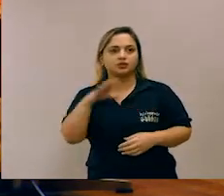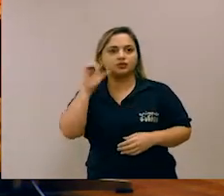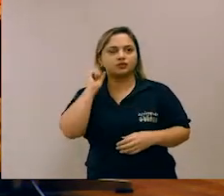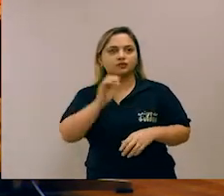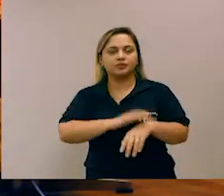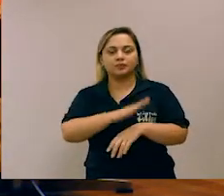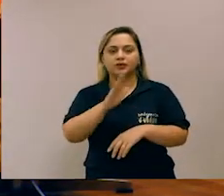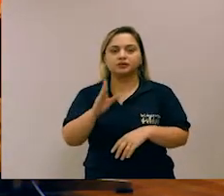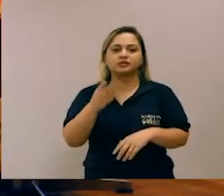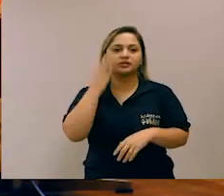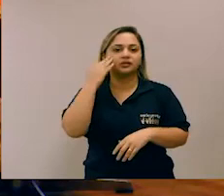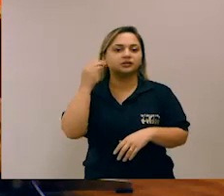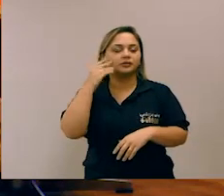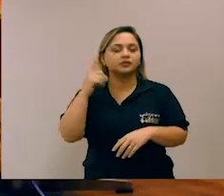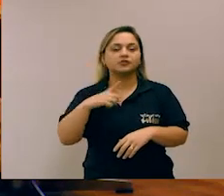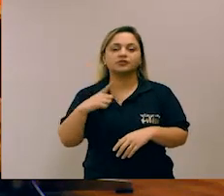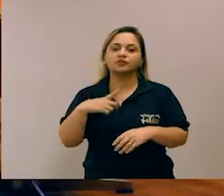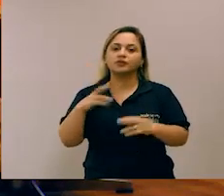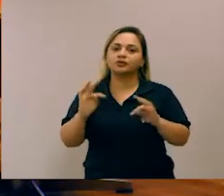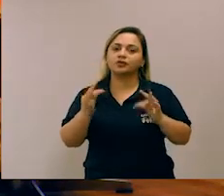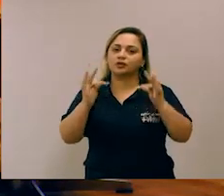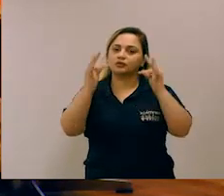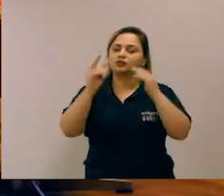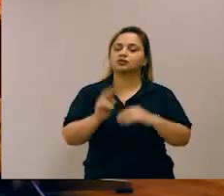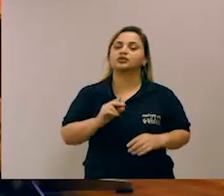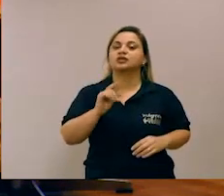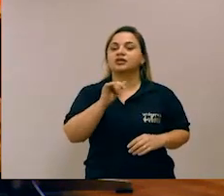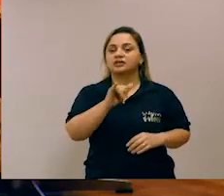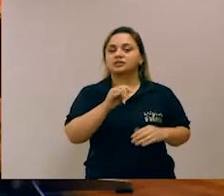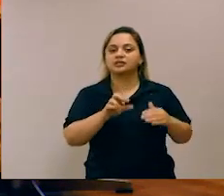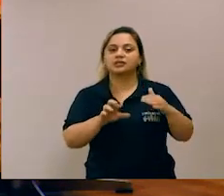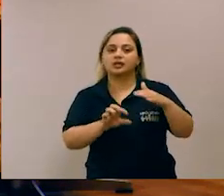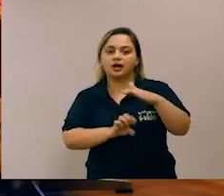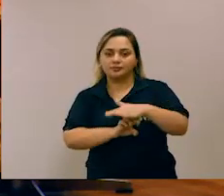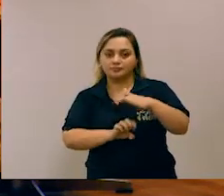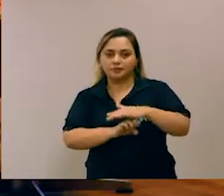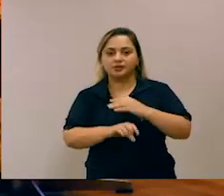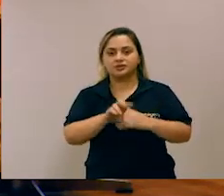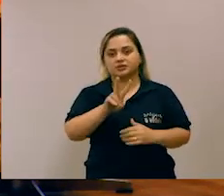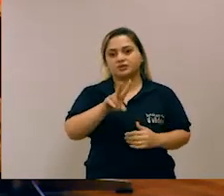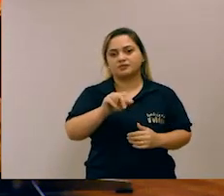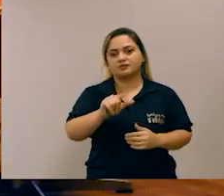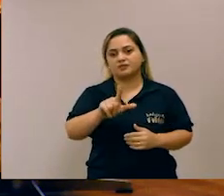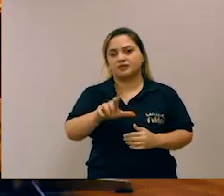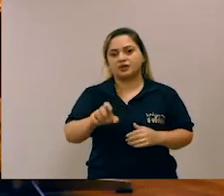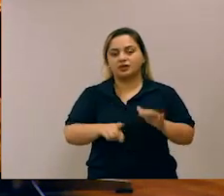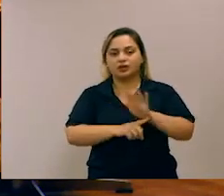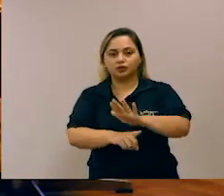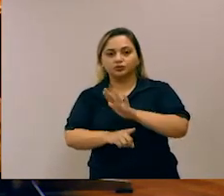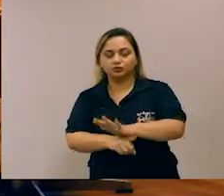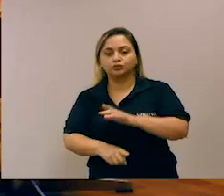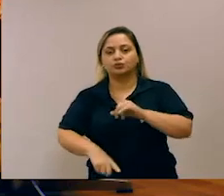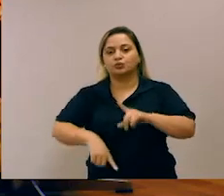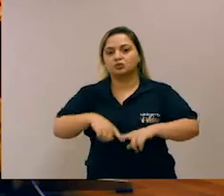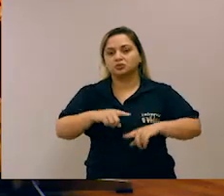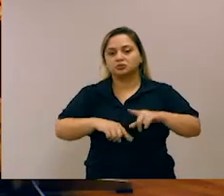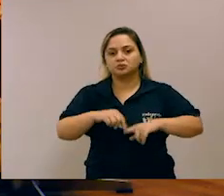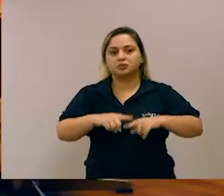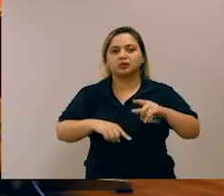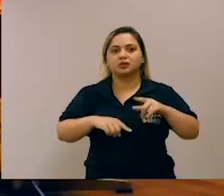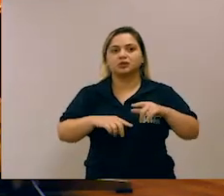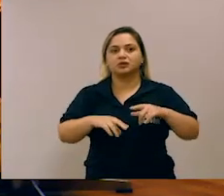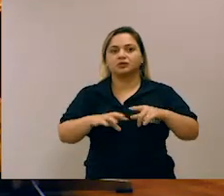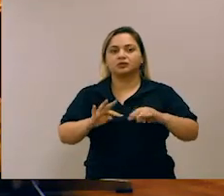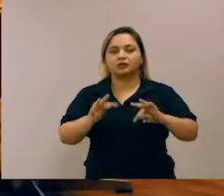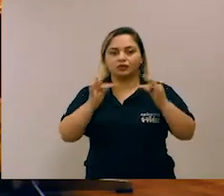So at the firefighters, did you receive new technology? Did the company, Vale, help